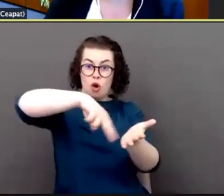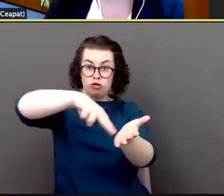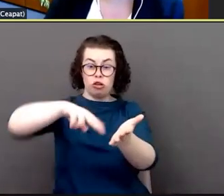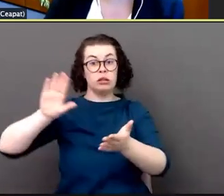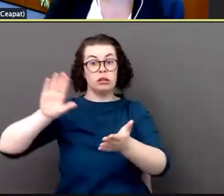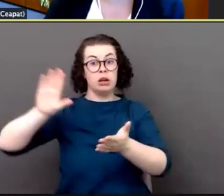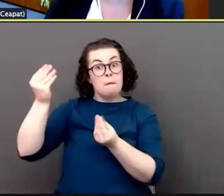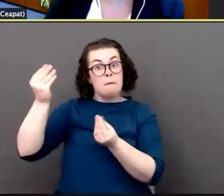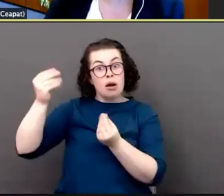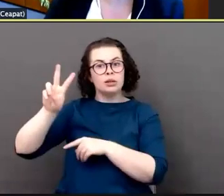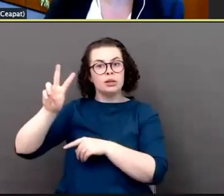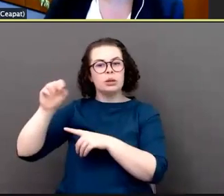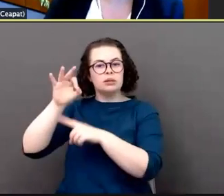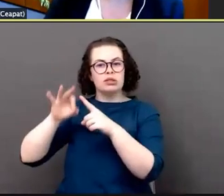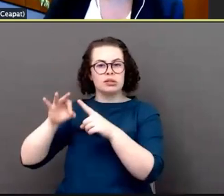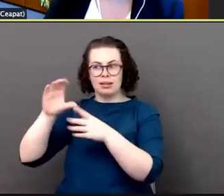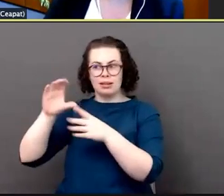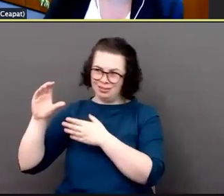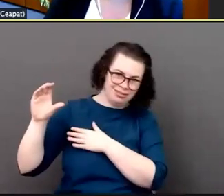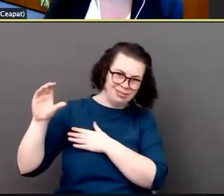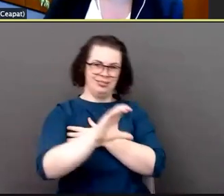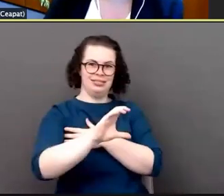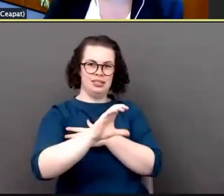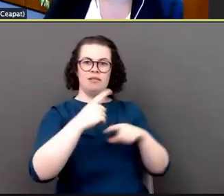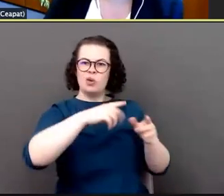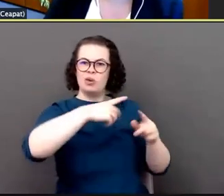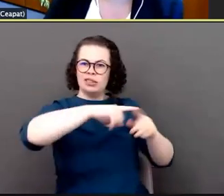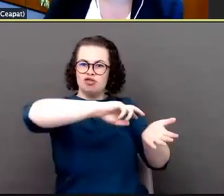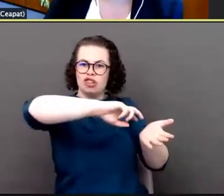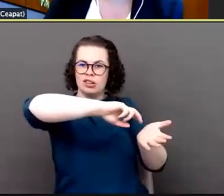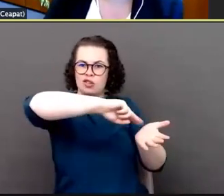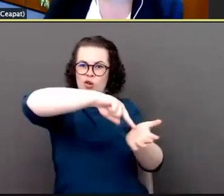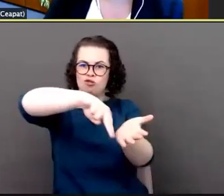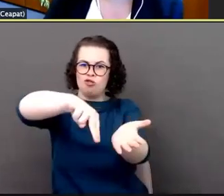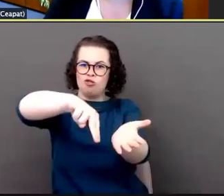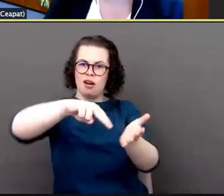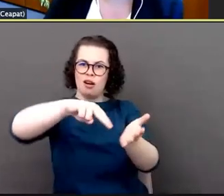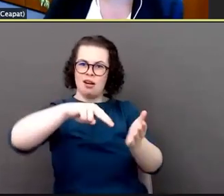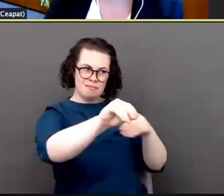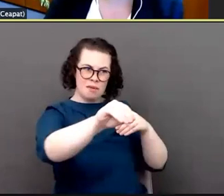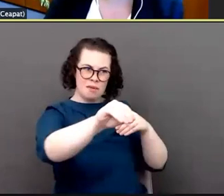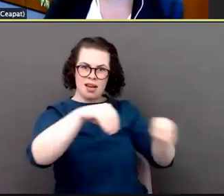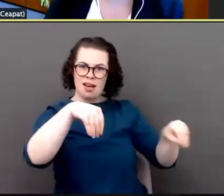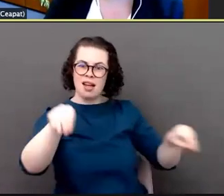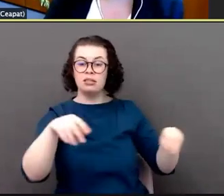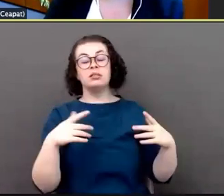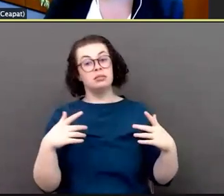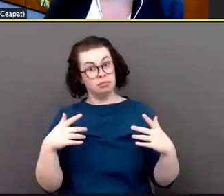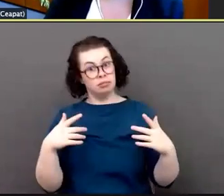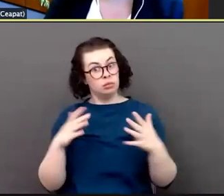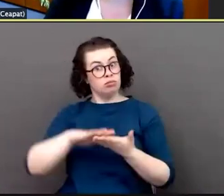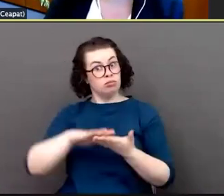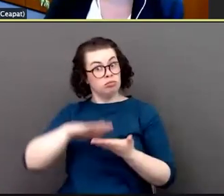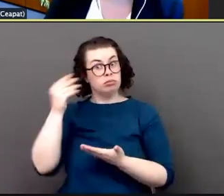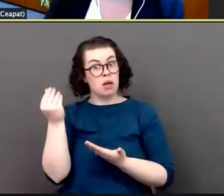domestic product. As described in the virtual higher education program in the public